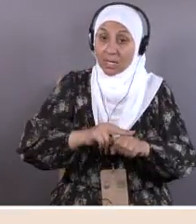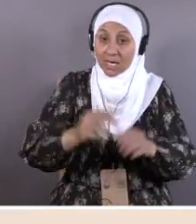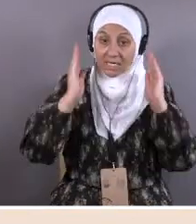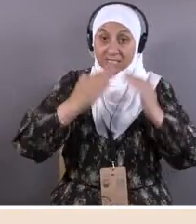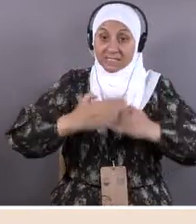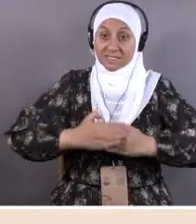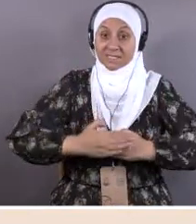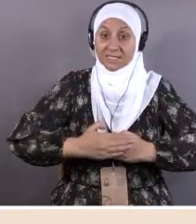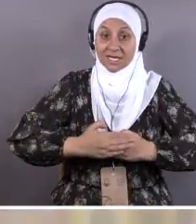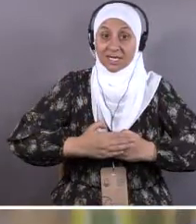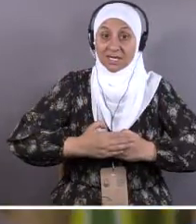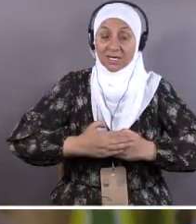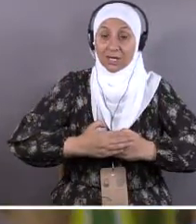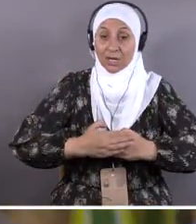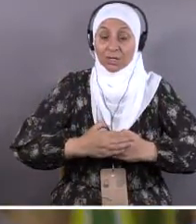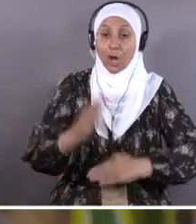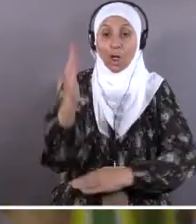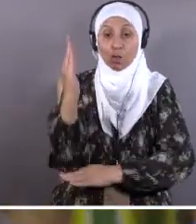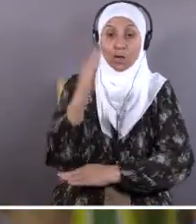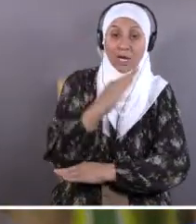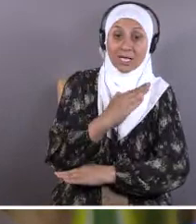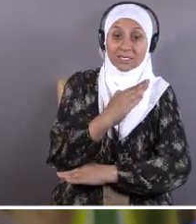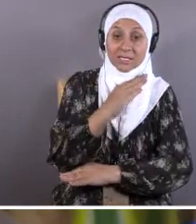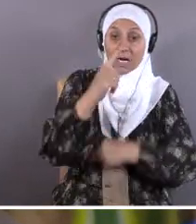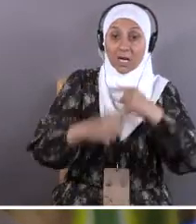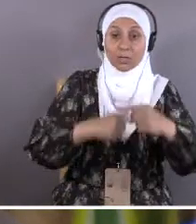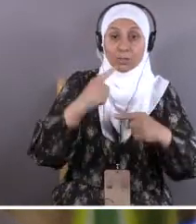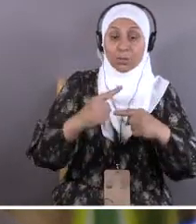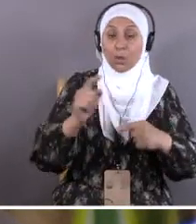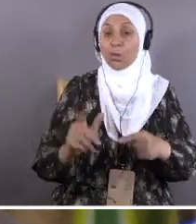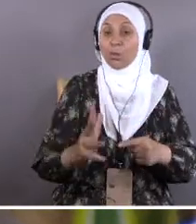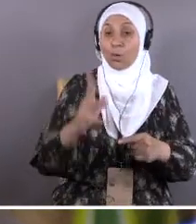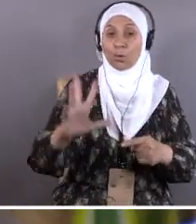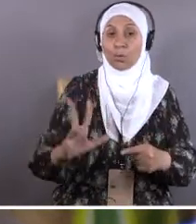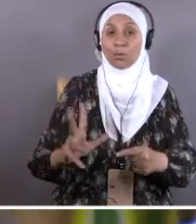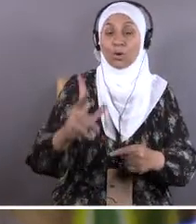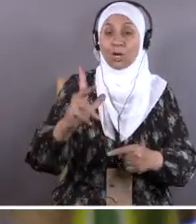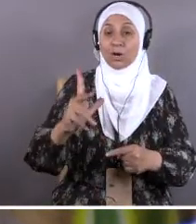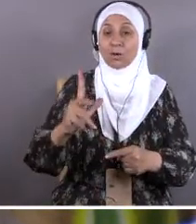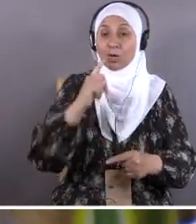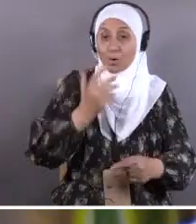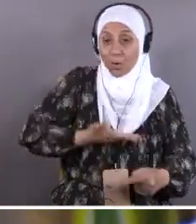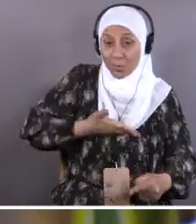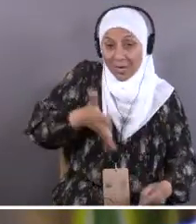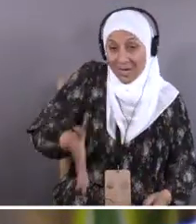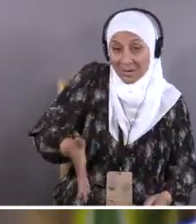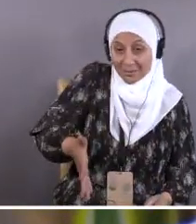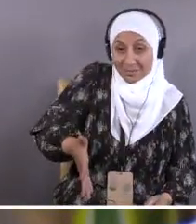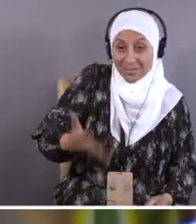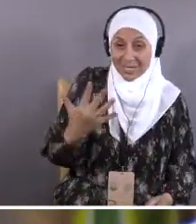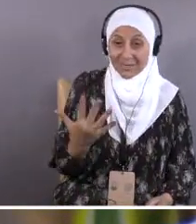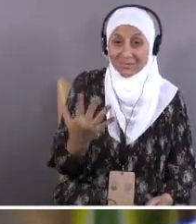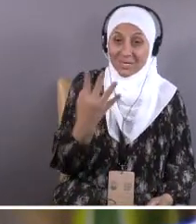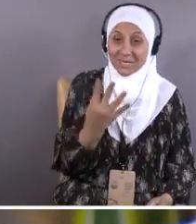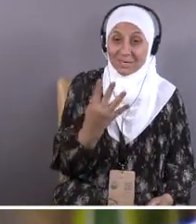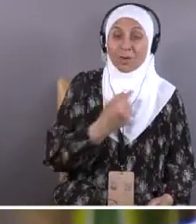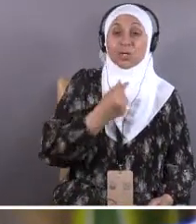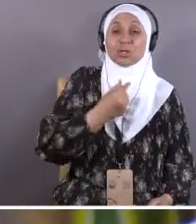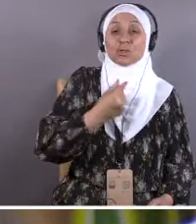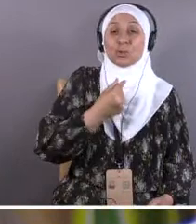And even during prayers, the noon prayer, dhuhr prayer, when we